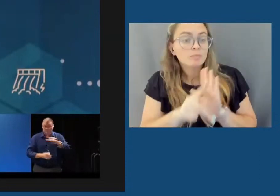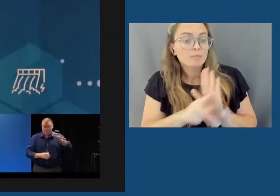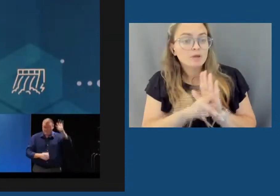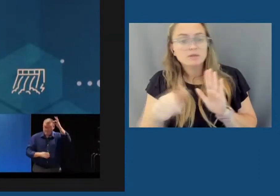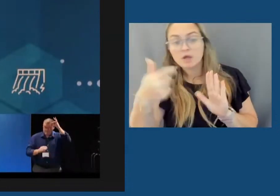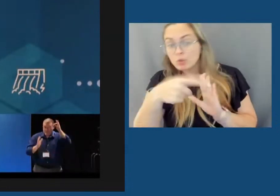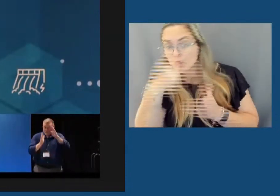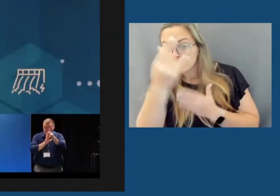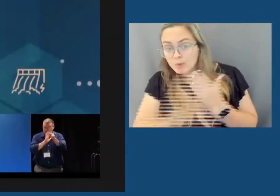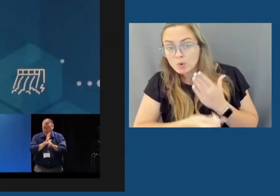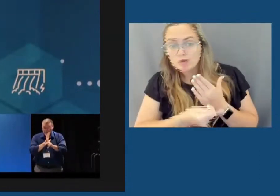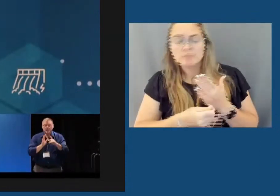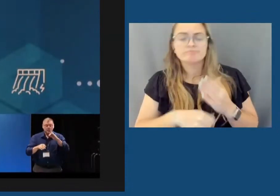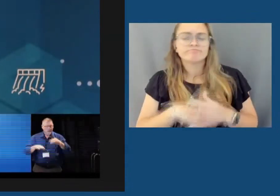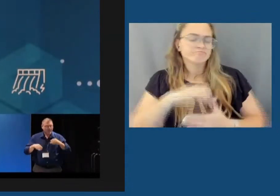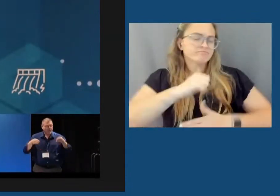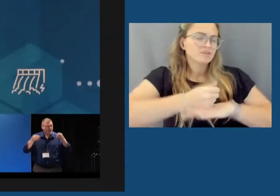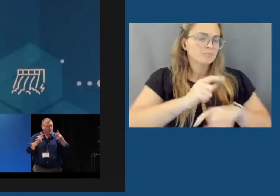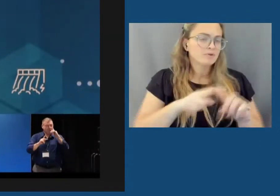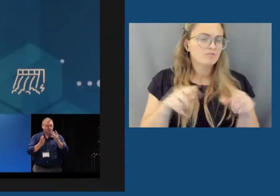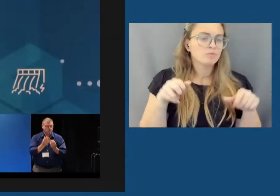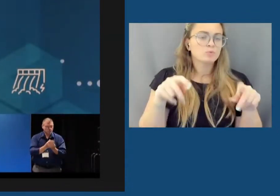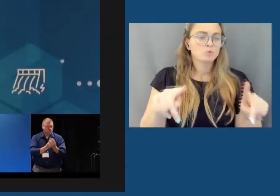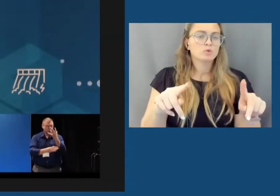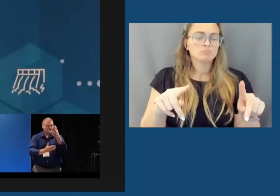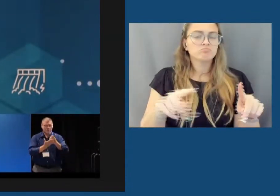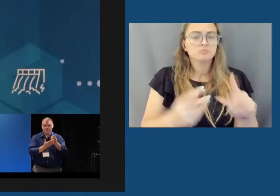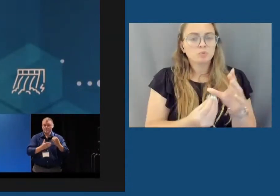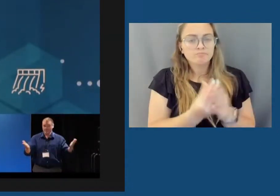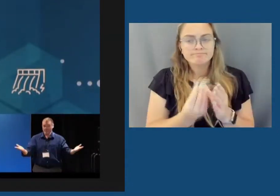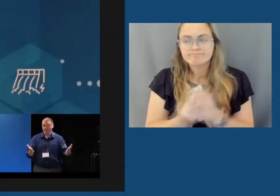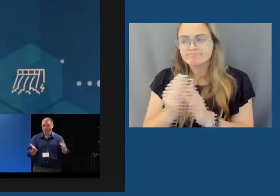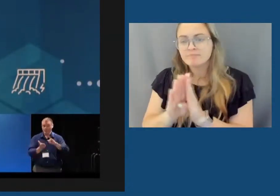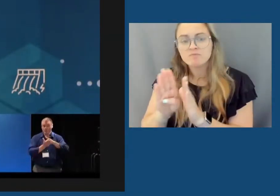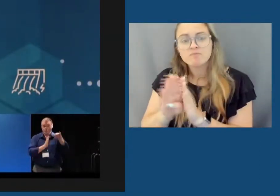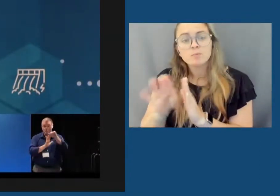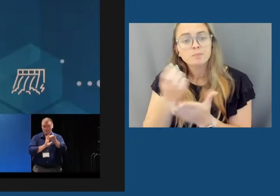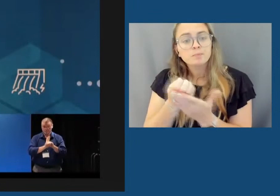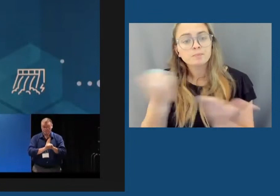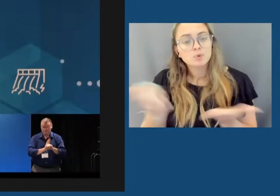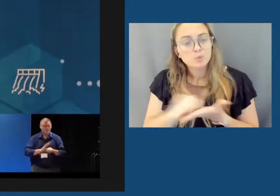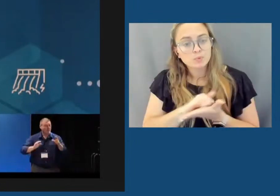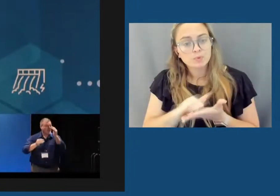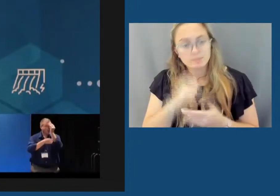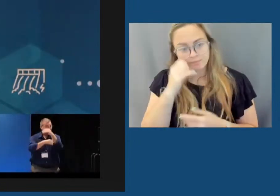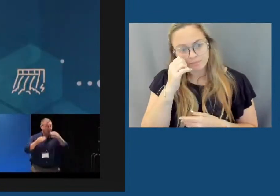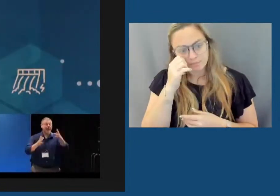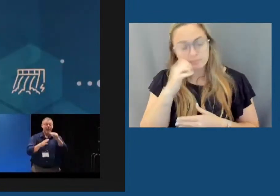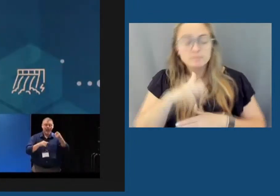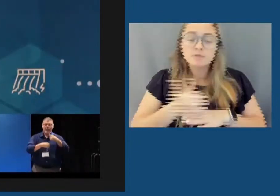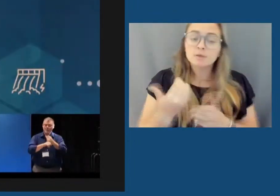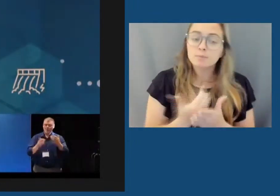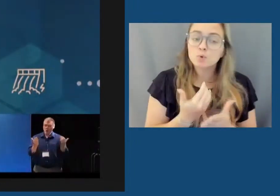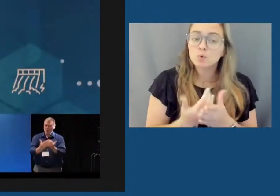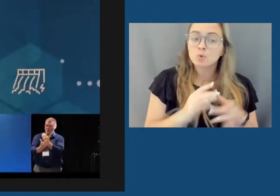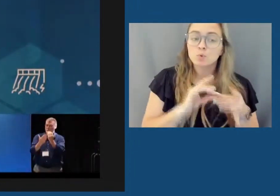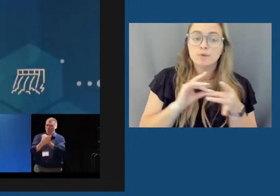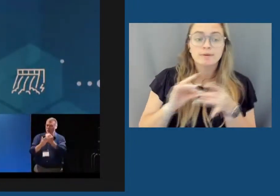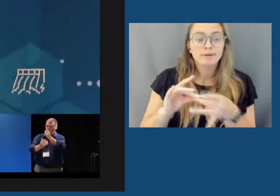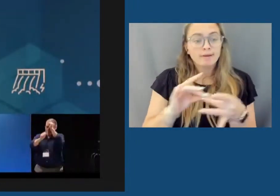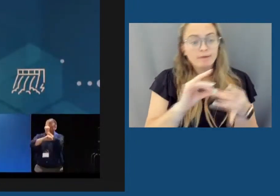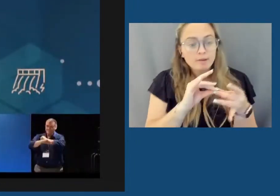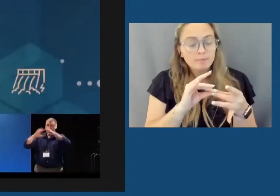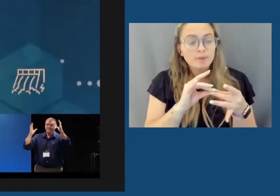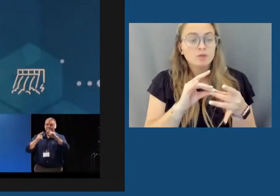creating opportunities for growing our economy here in New York. And certainly, I would say, creating new dynamics to inform